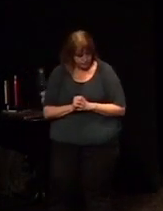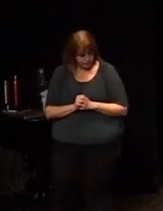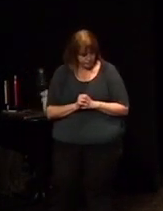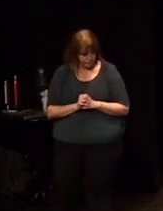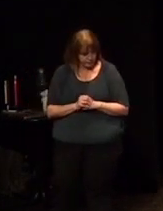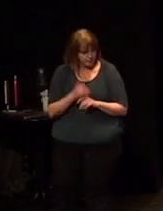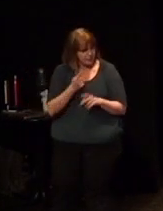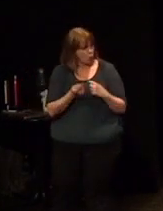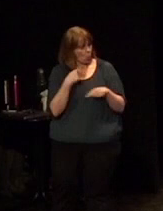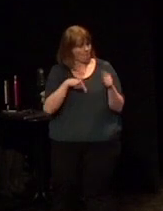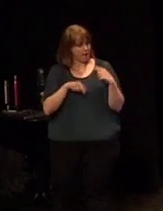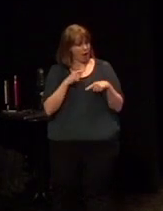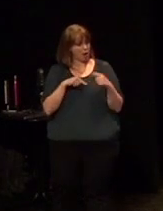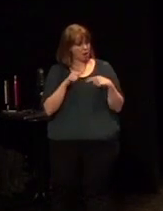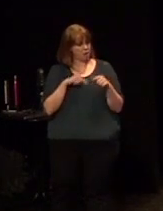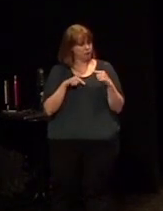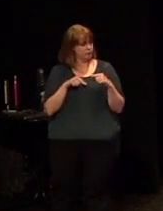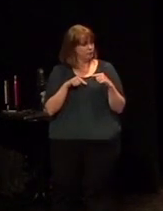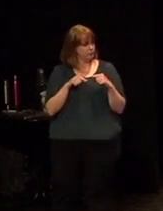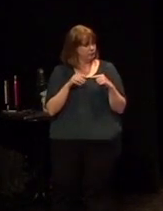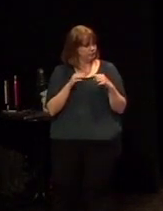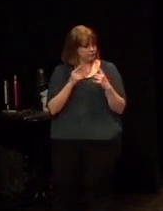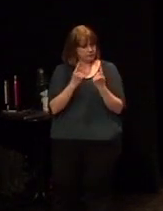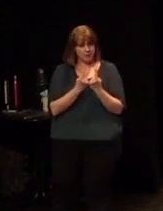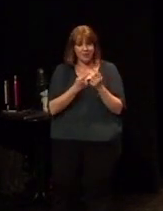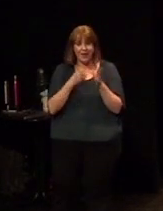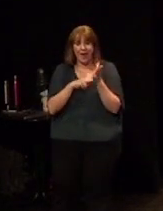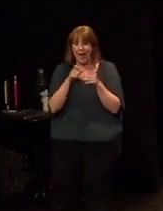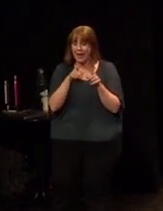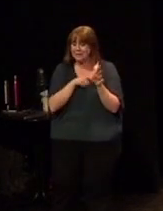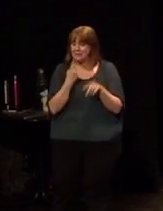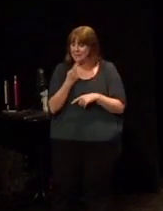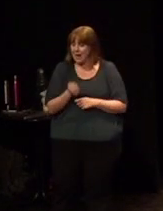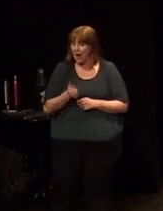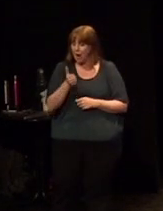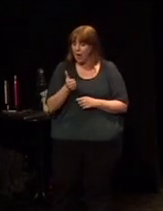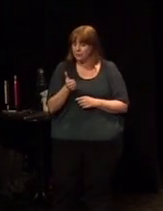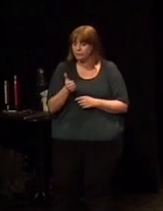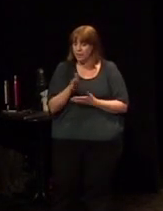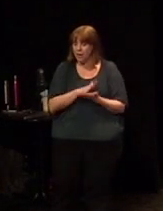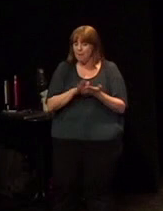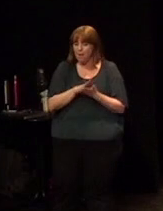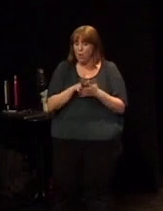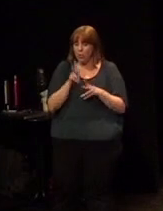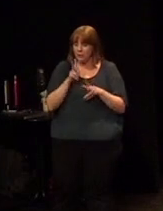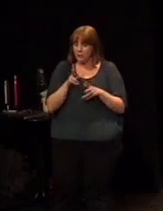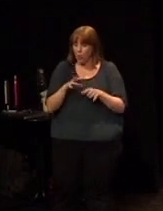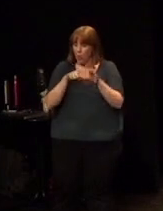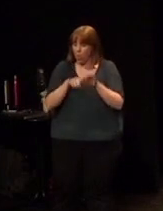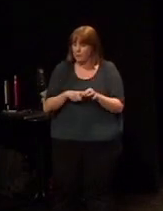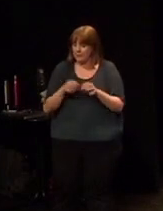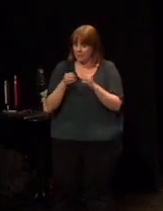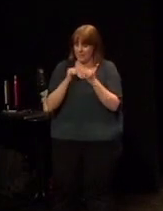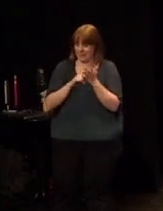I think maybe going back to something that Anne said earlier about the aesthetic quality of BSL